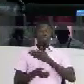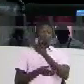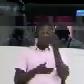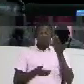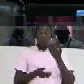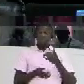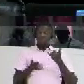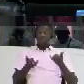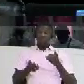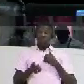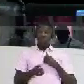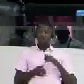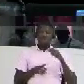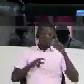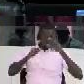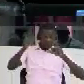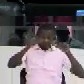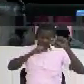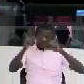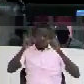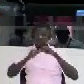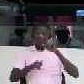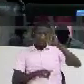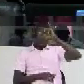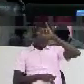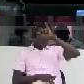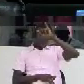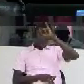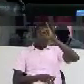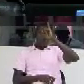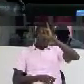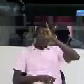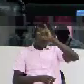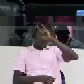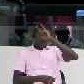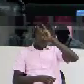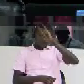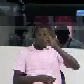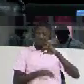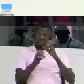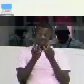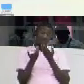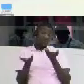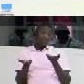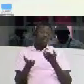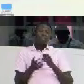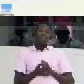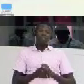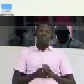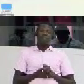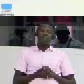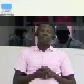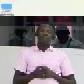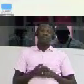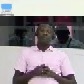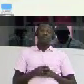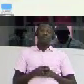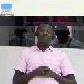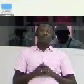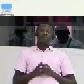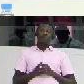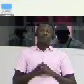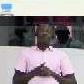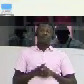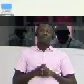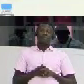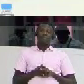theme. comme ni ko chairman bi waxee woon ci suba jamono ji nag dafa am ay gëstu yoo xam ne ñu ngi koo def ci ñi nga xam ne tamoon